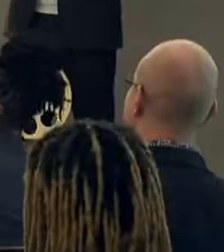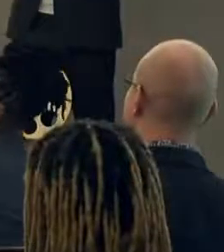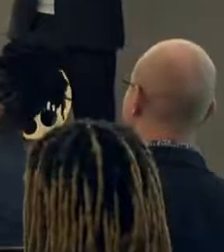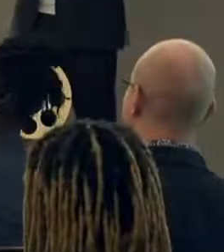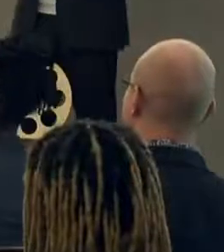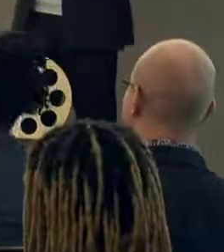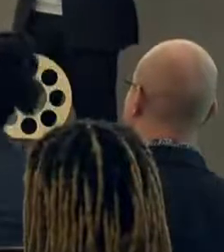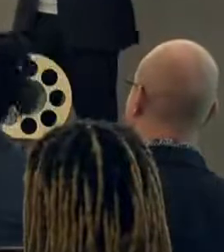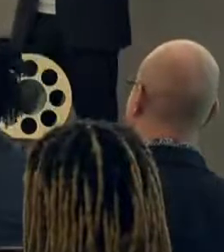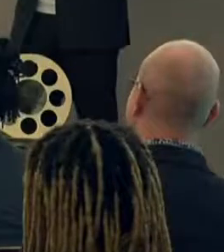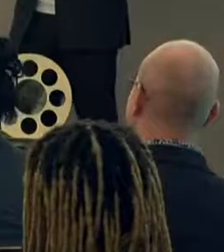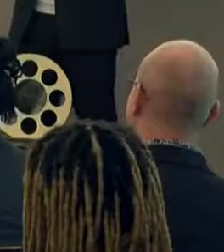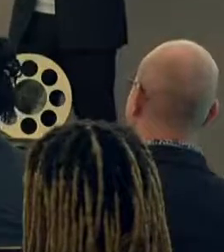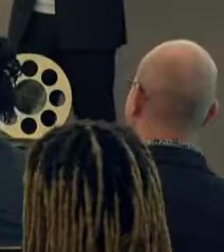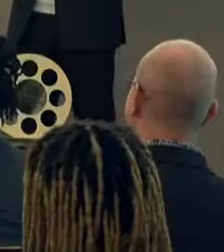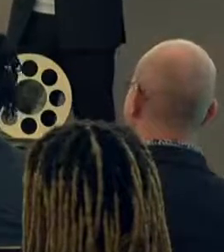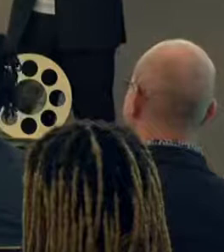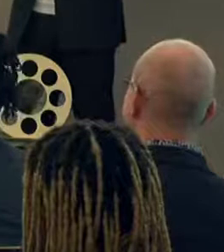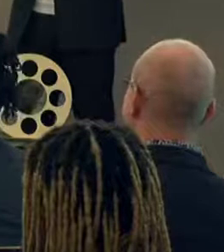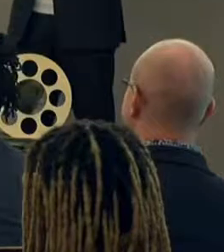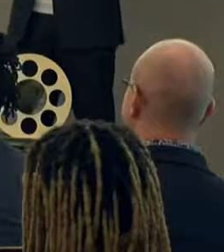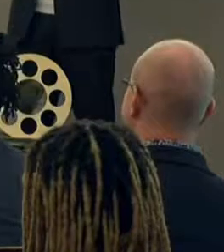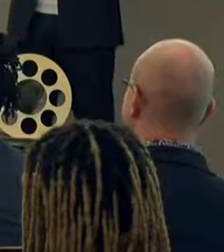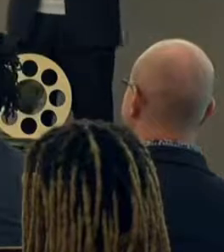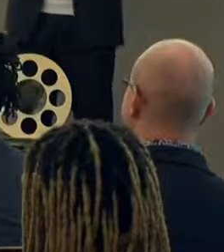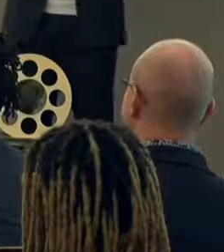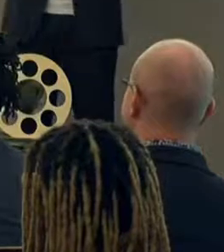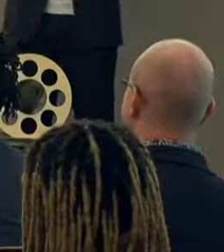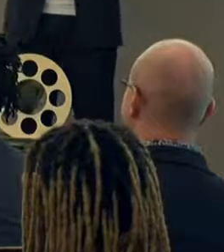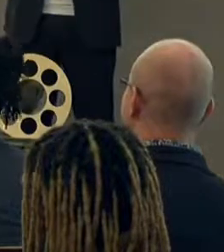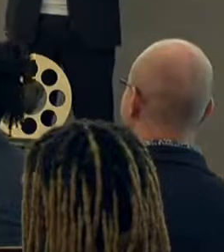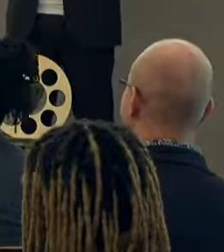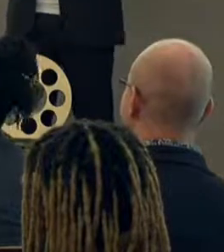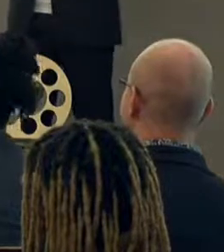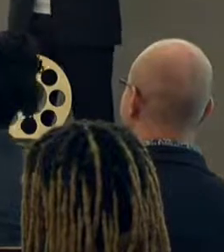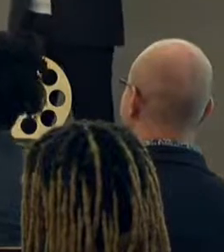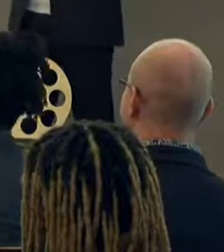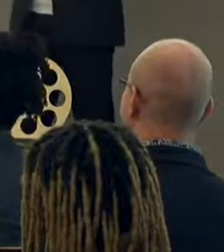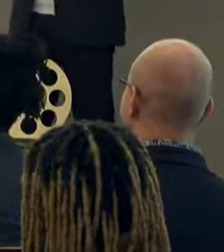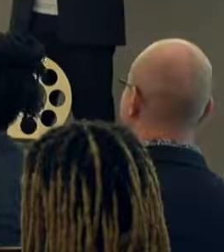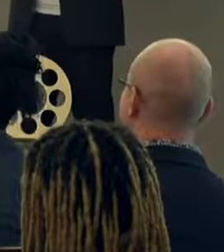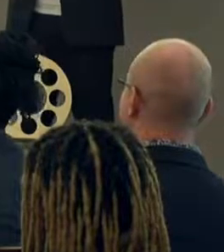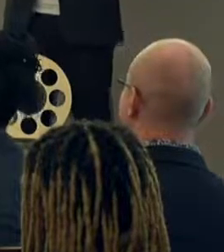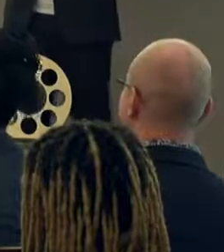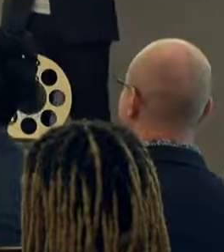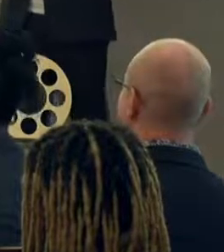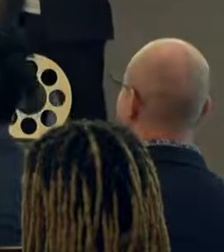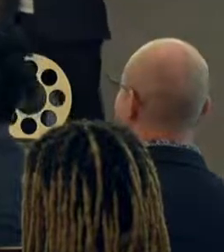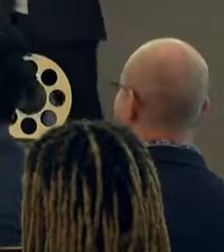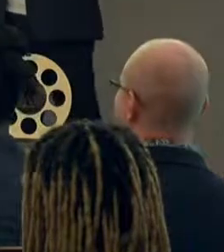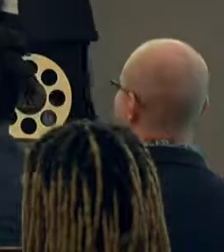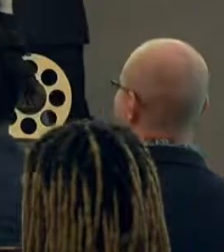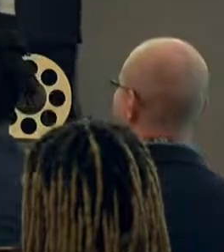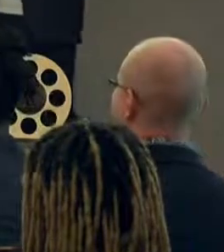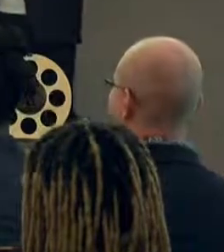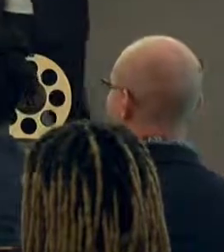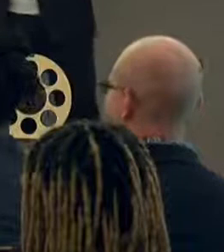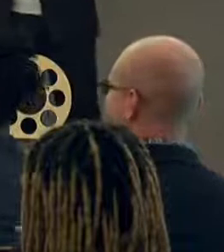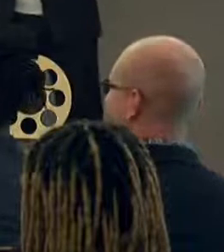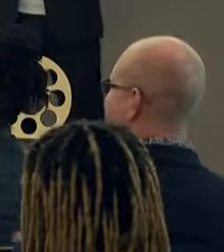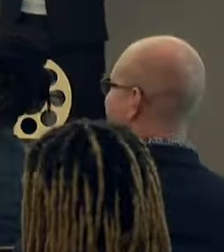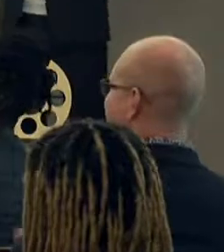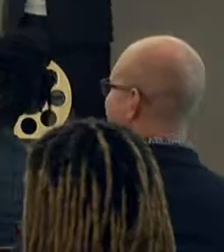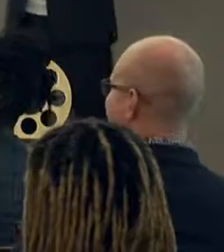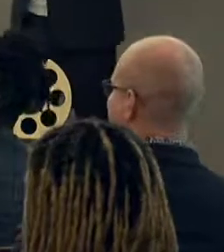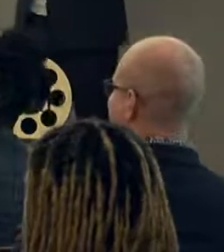Pre-production meeting. Thank you. Organized and hosted by the March on Washington Film Festival. Executive produced by